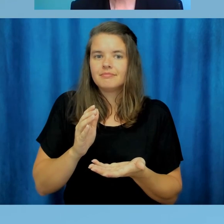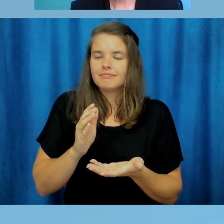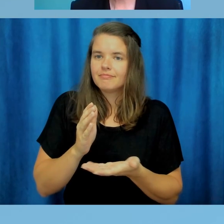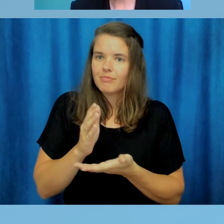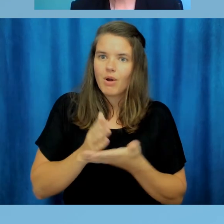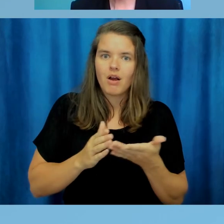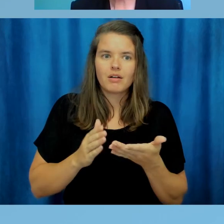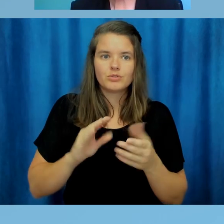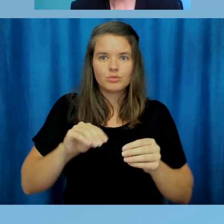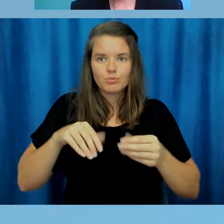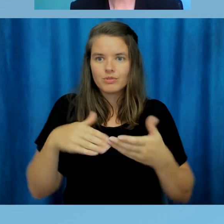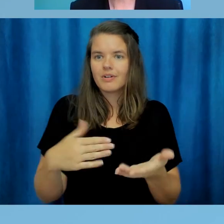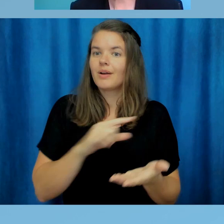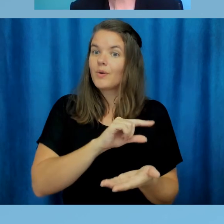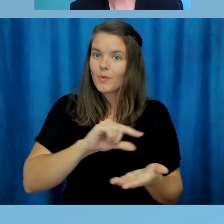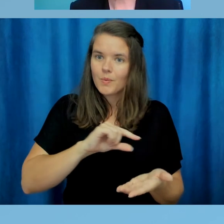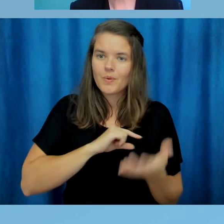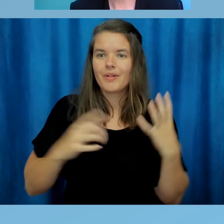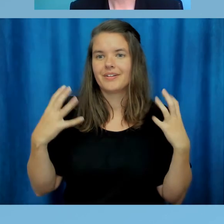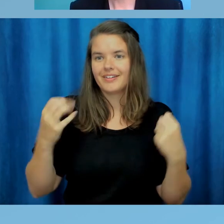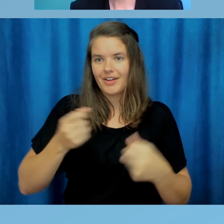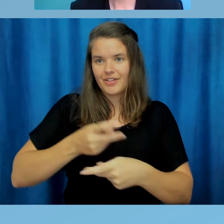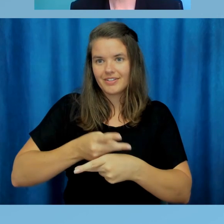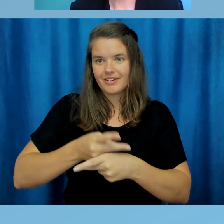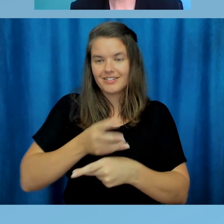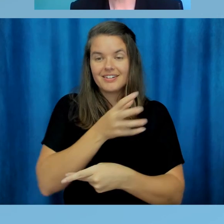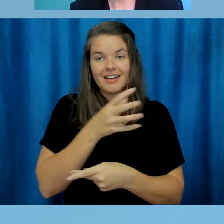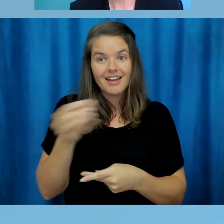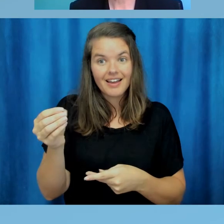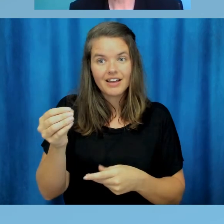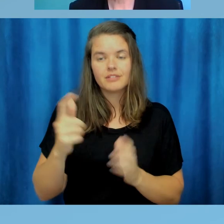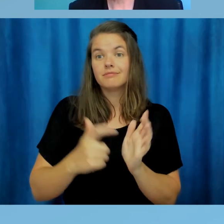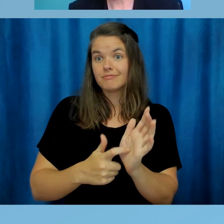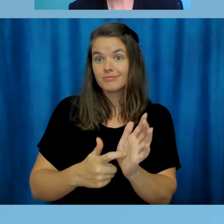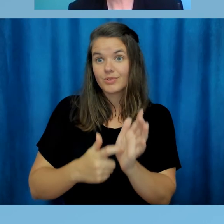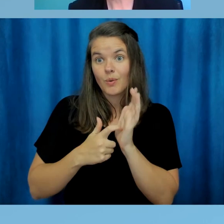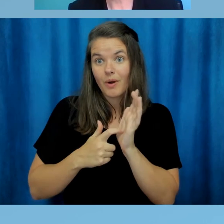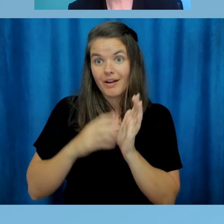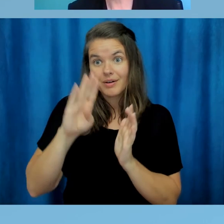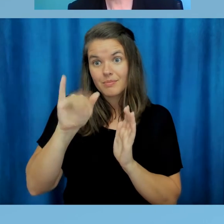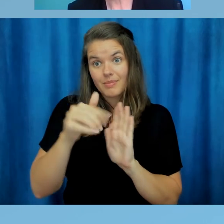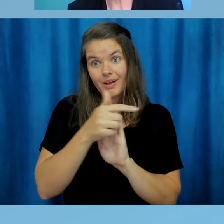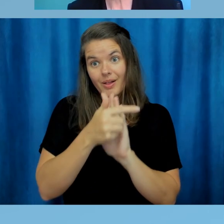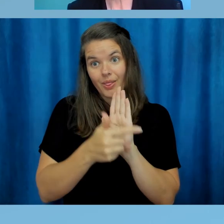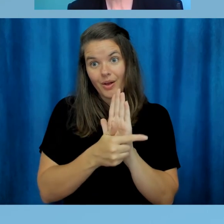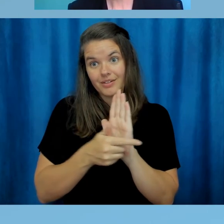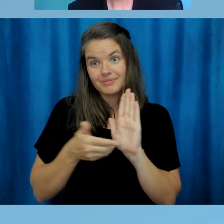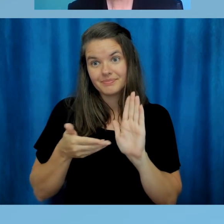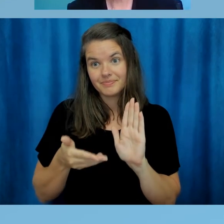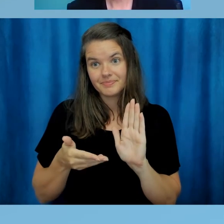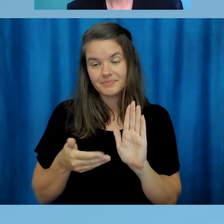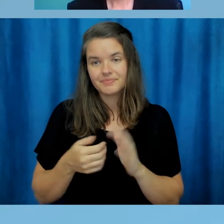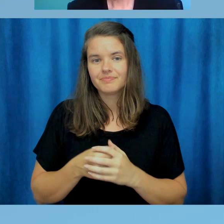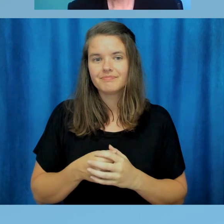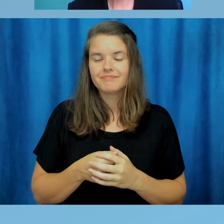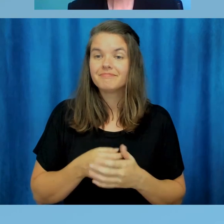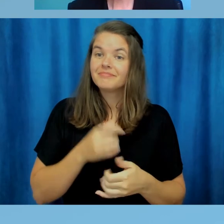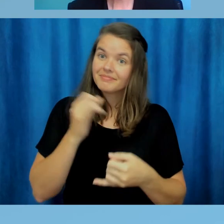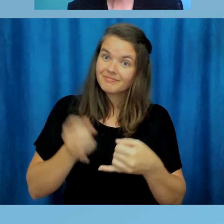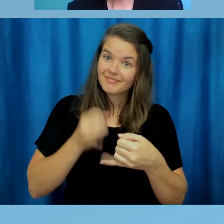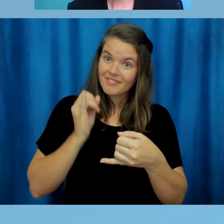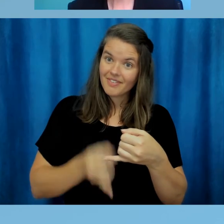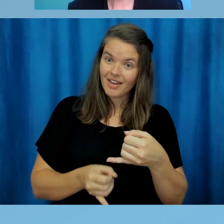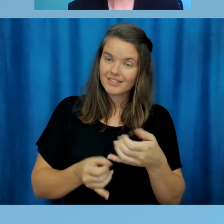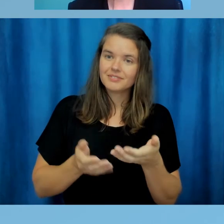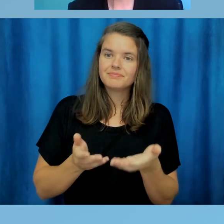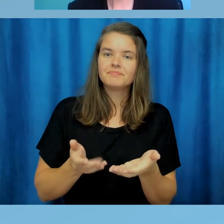of providing quality healthcare, and it's also required by the law. So